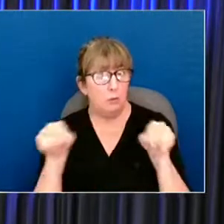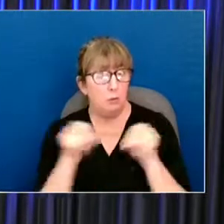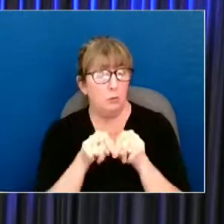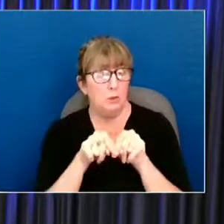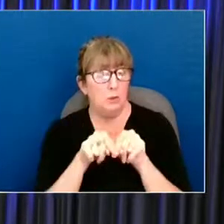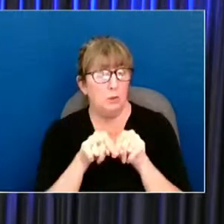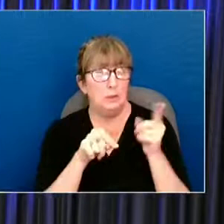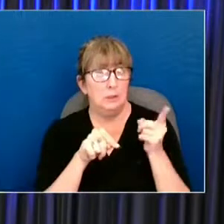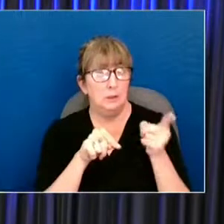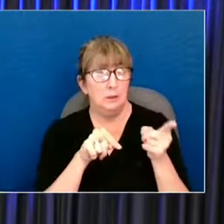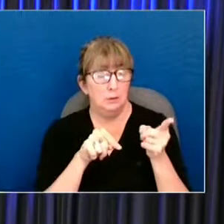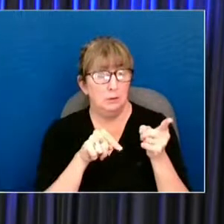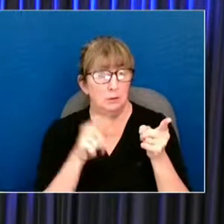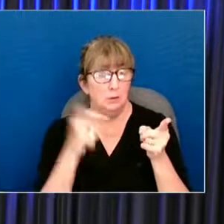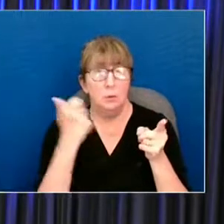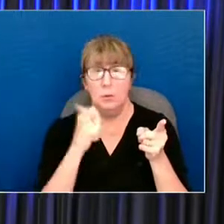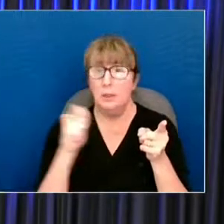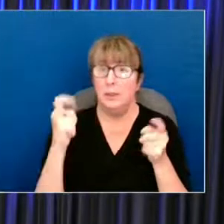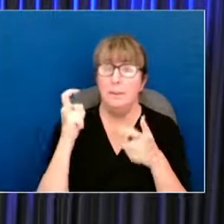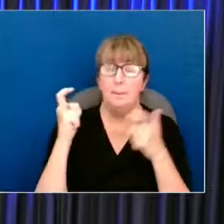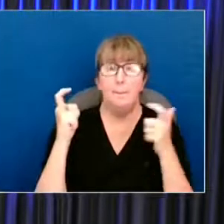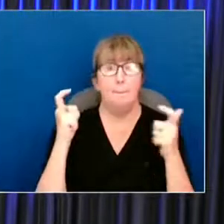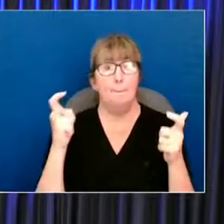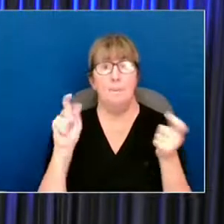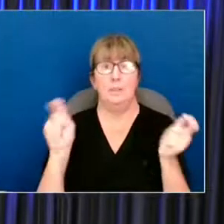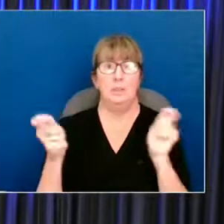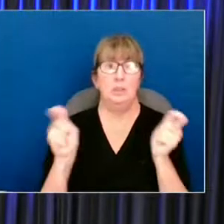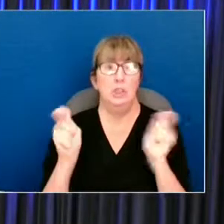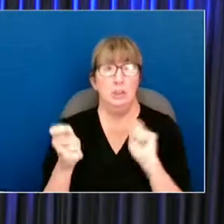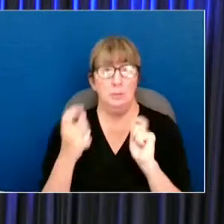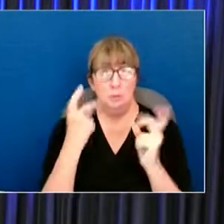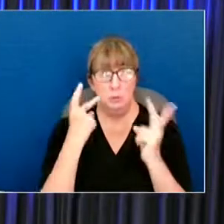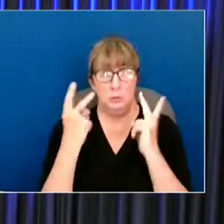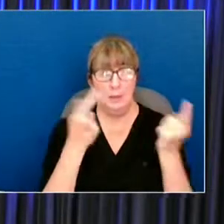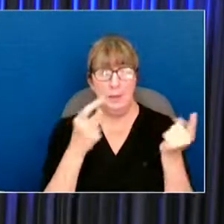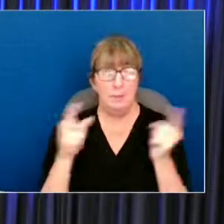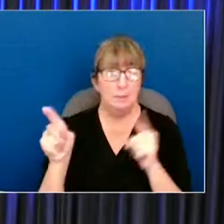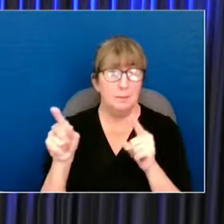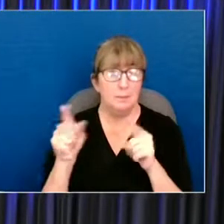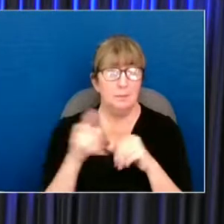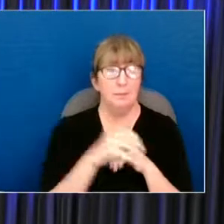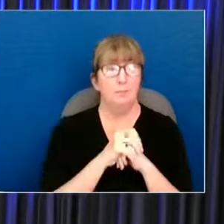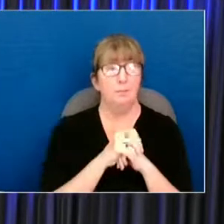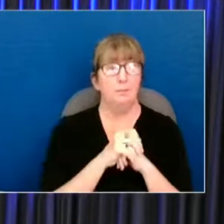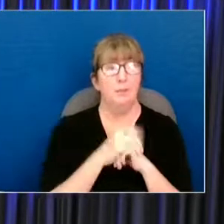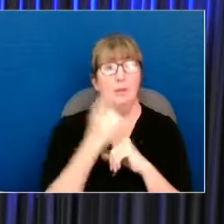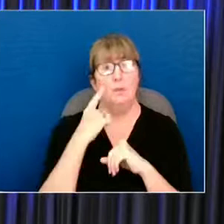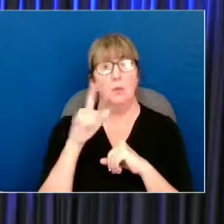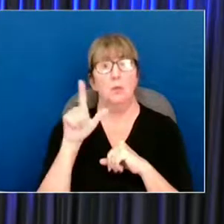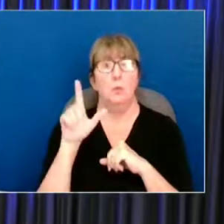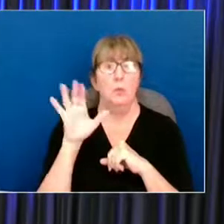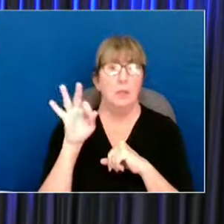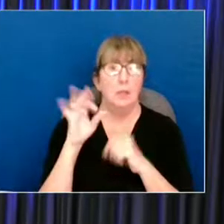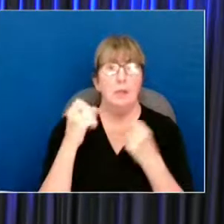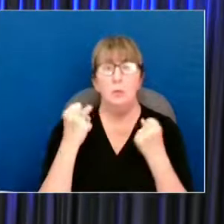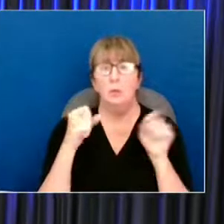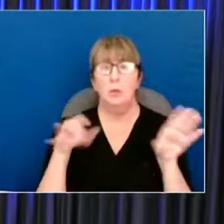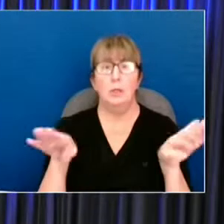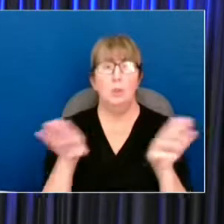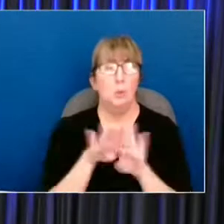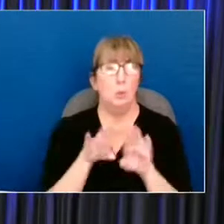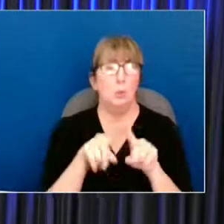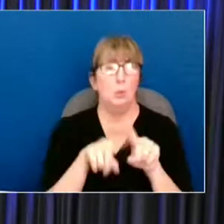Any major adjustments that you see happening? Again, for the 29th, we're trying to close the loop